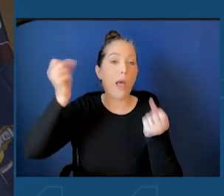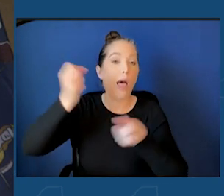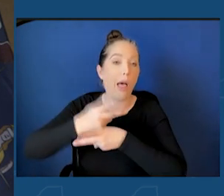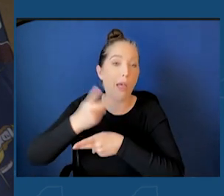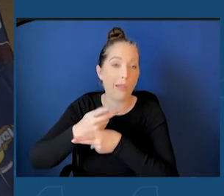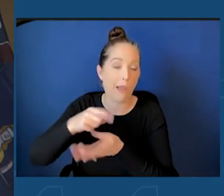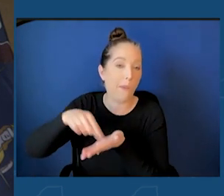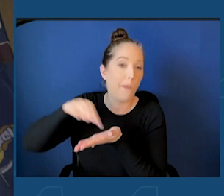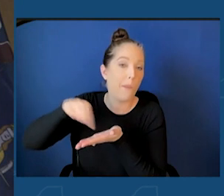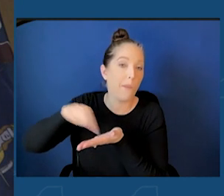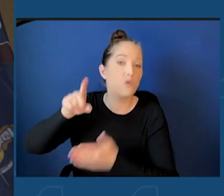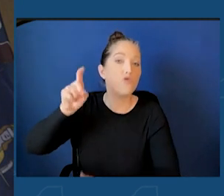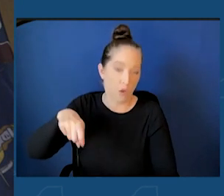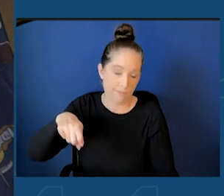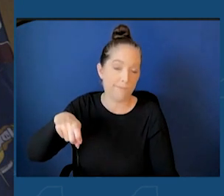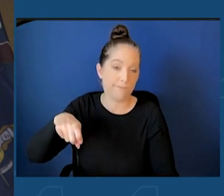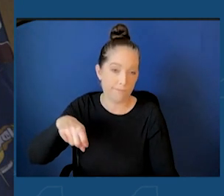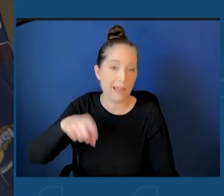doing it now.